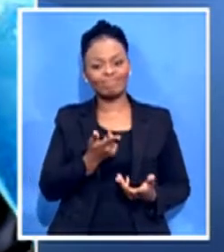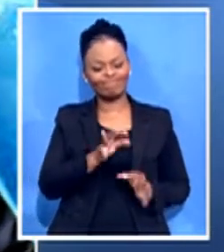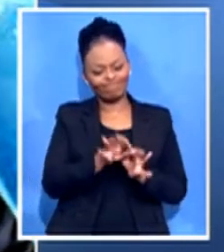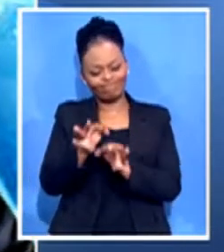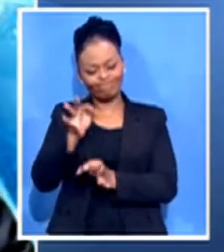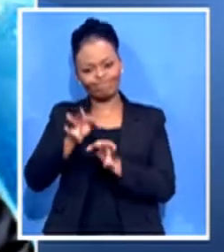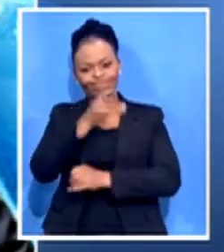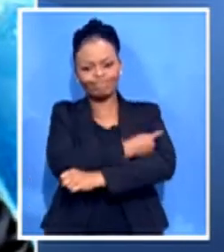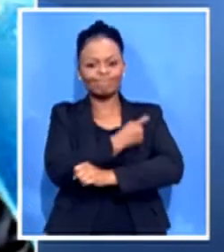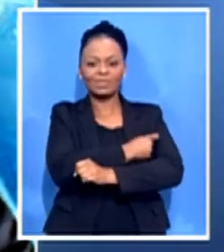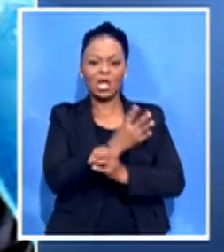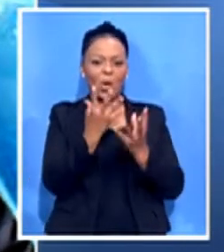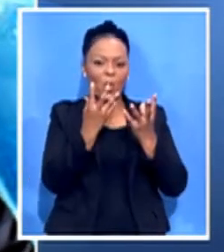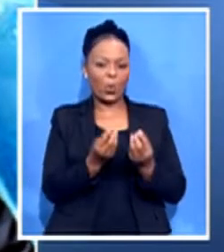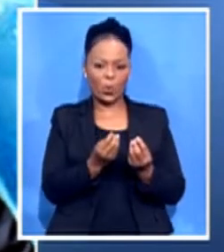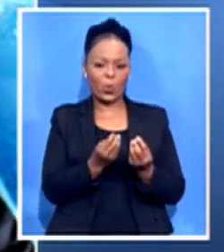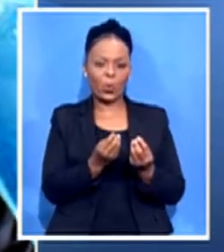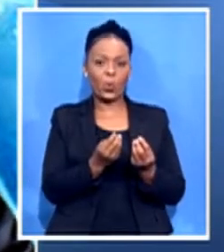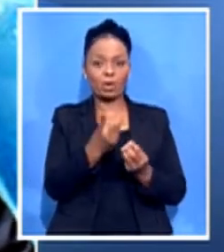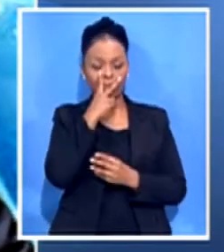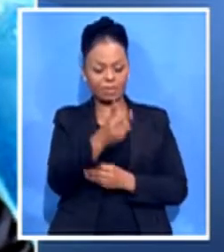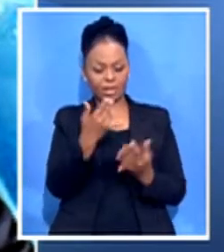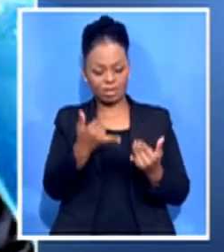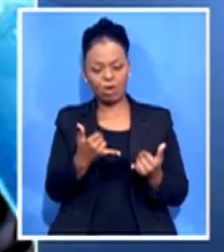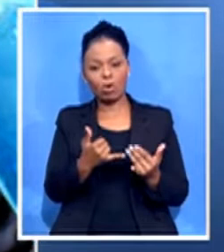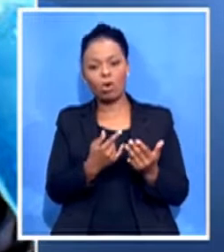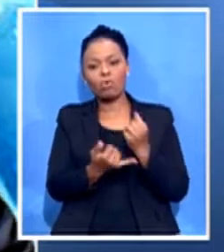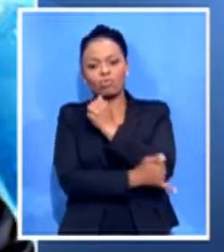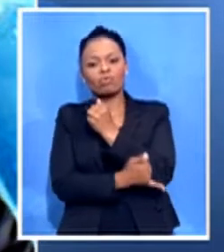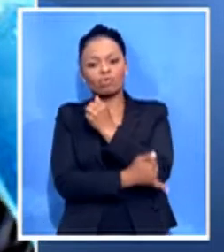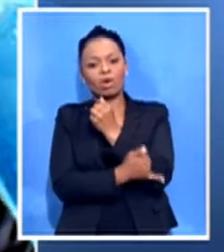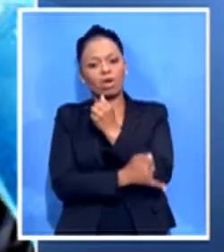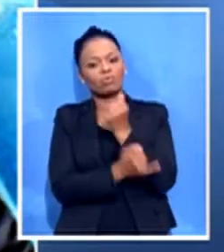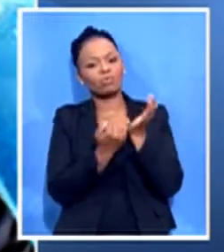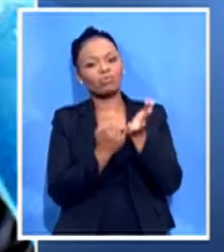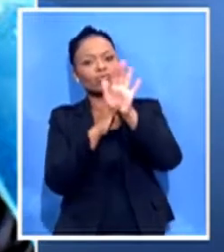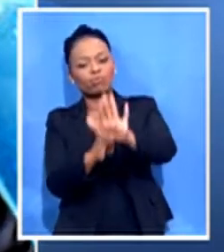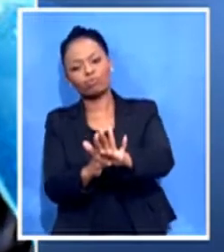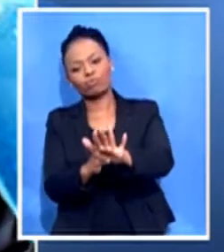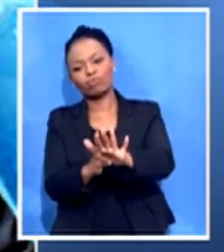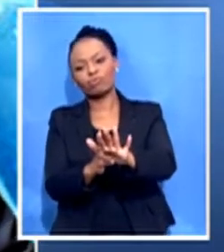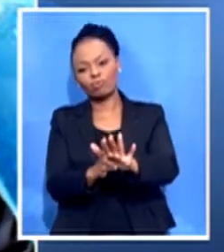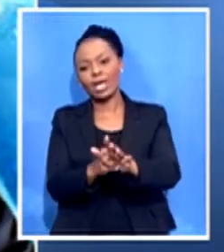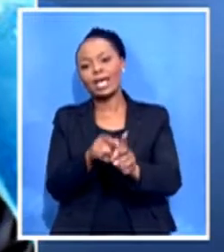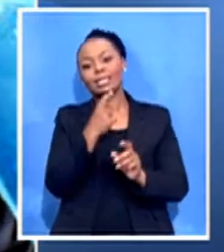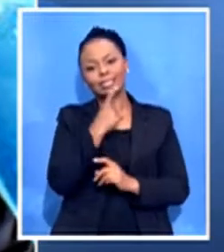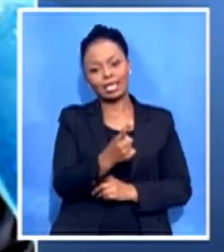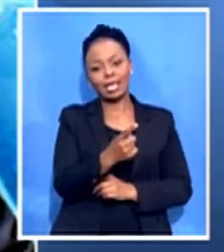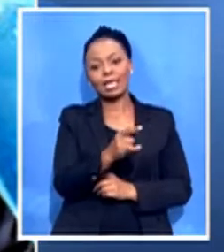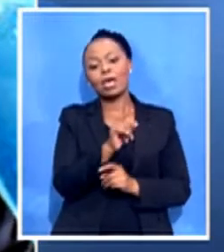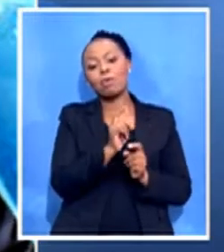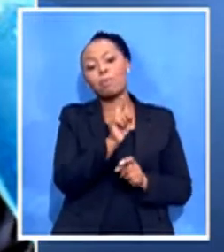that have already introduced the vaccine through emergency use, that is not mass rollout to